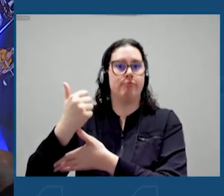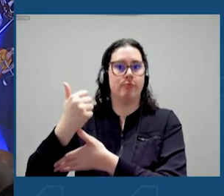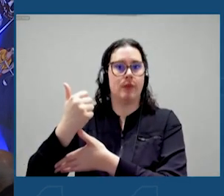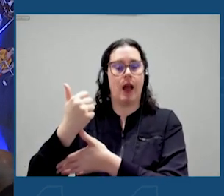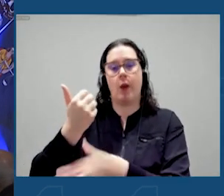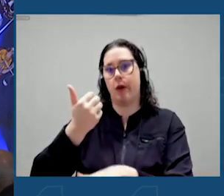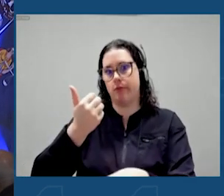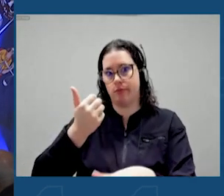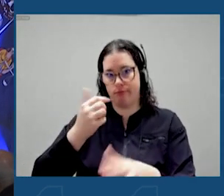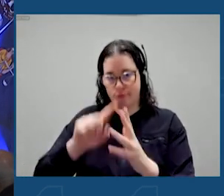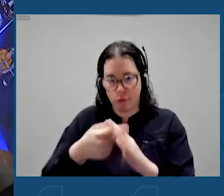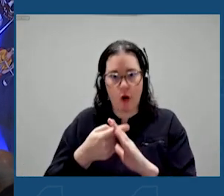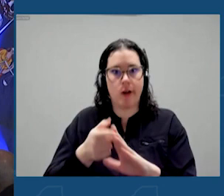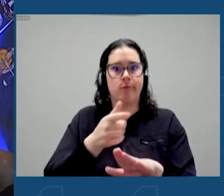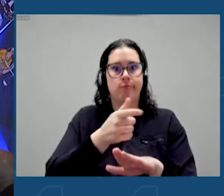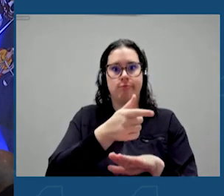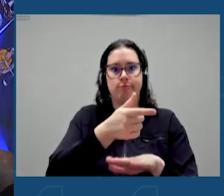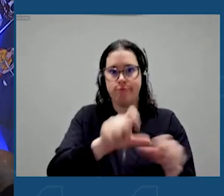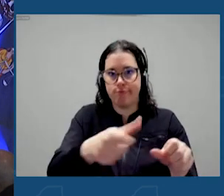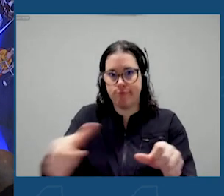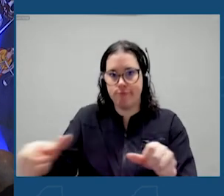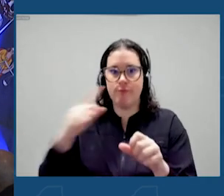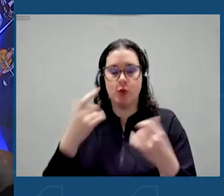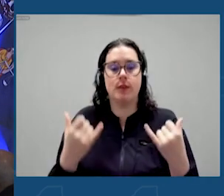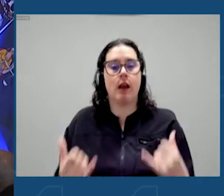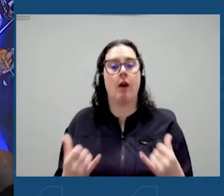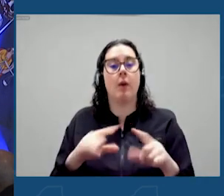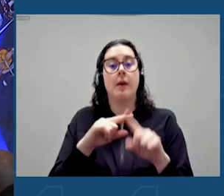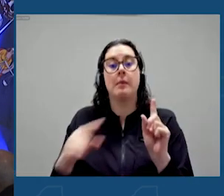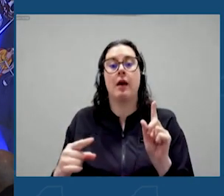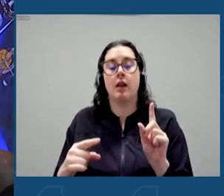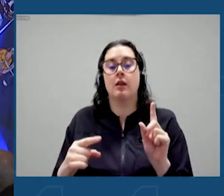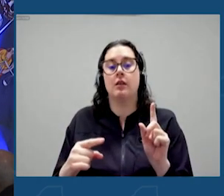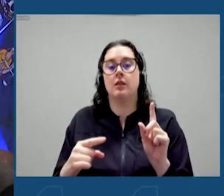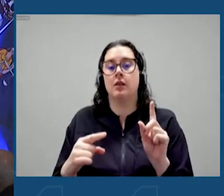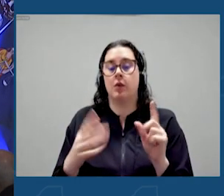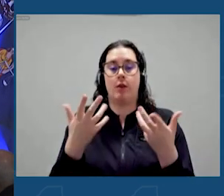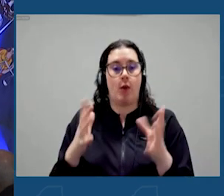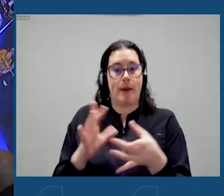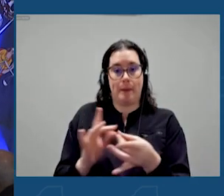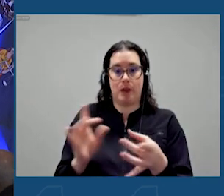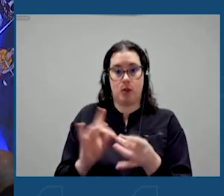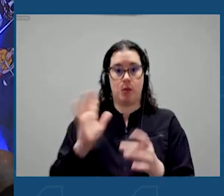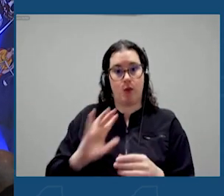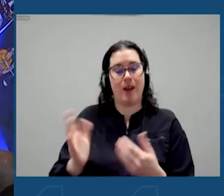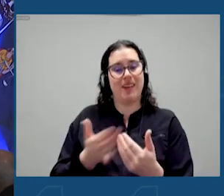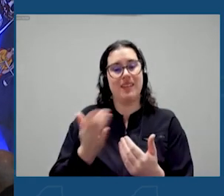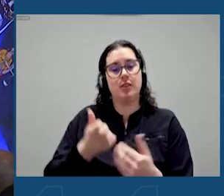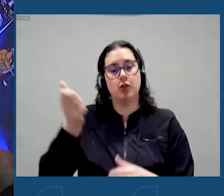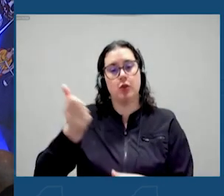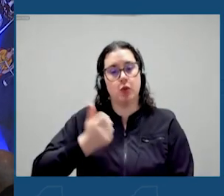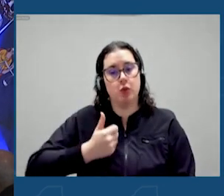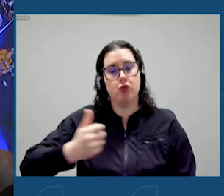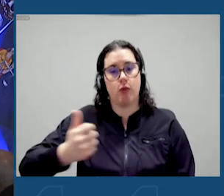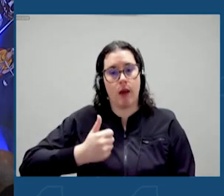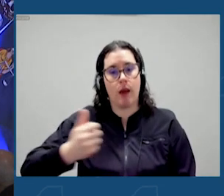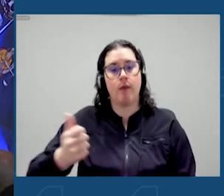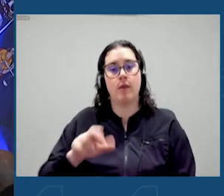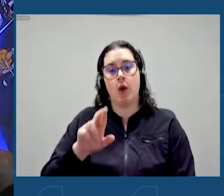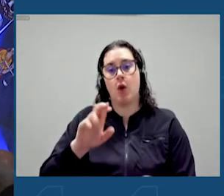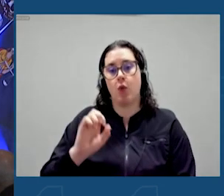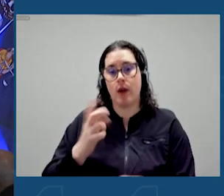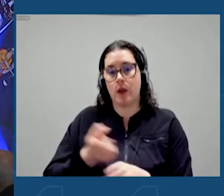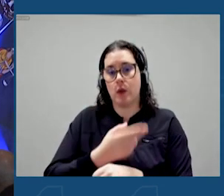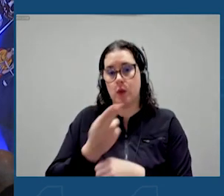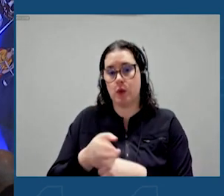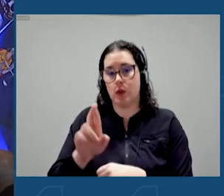on. So one is, as we've talked before, is about making it easier to drive the reuse and redevelopment of